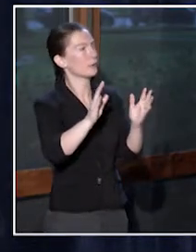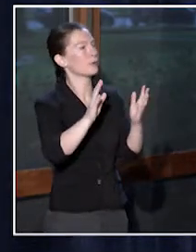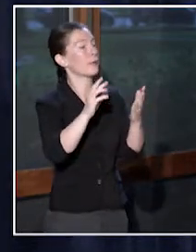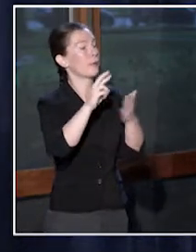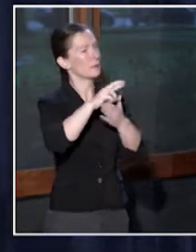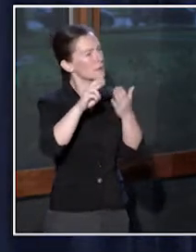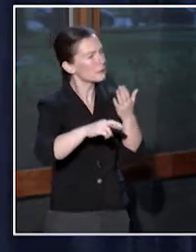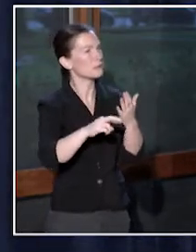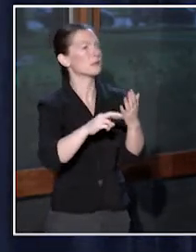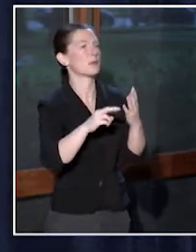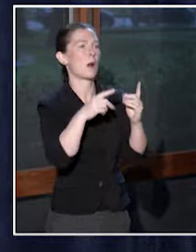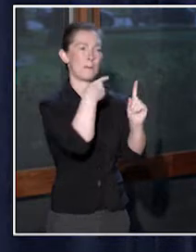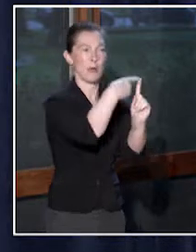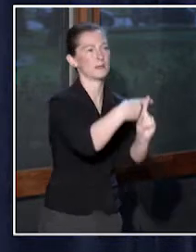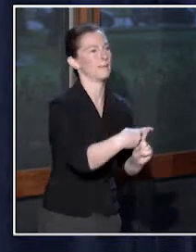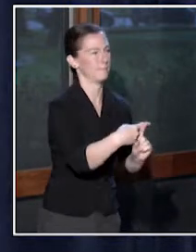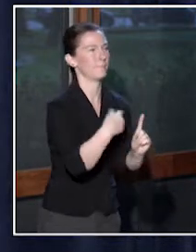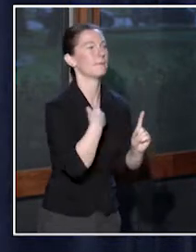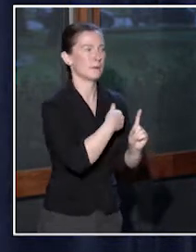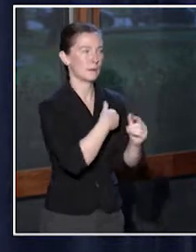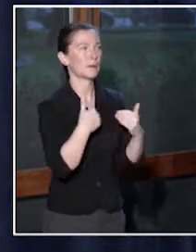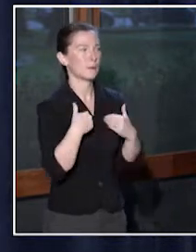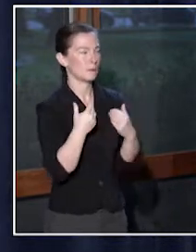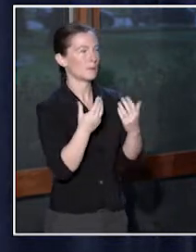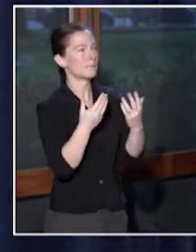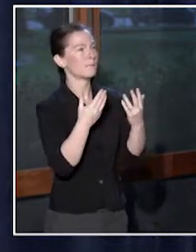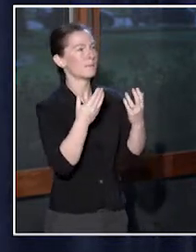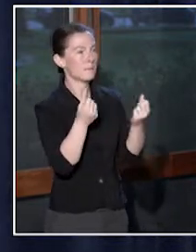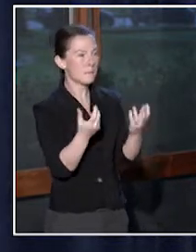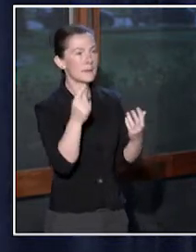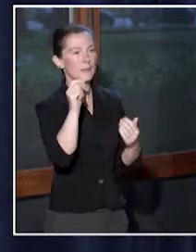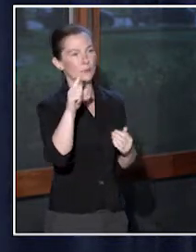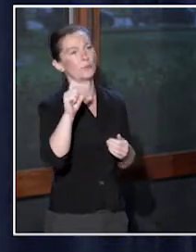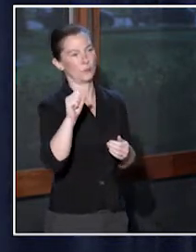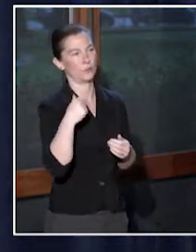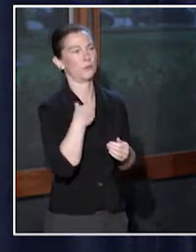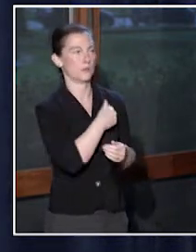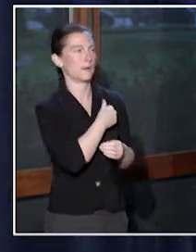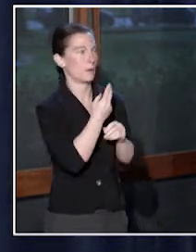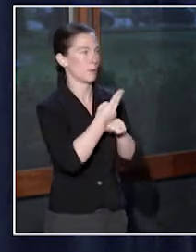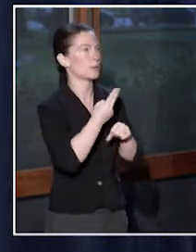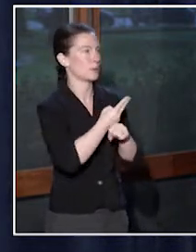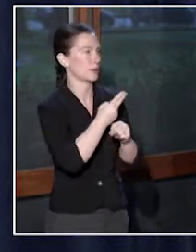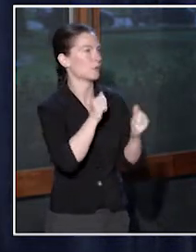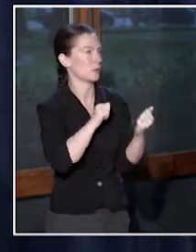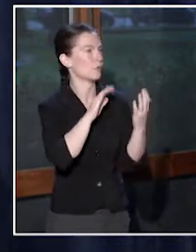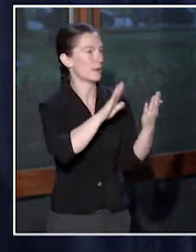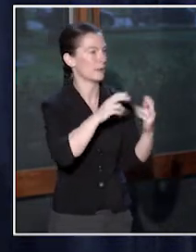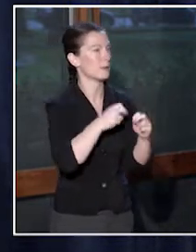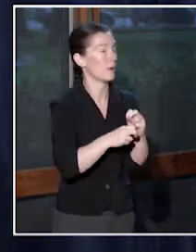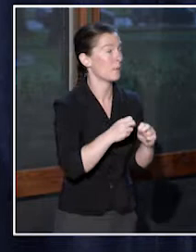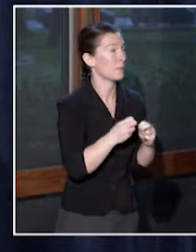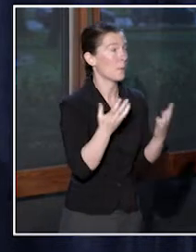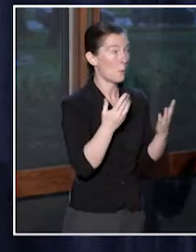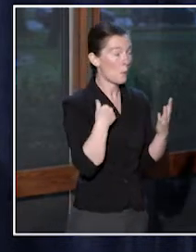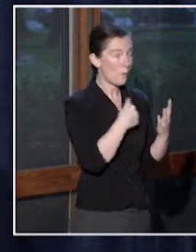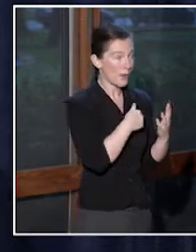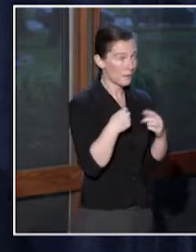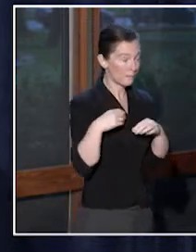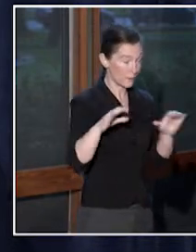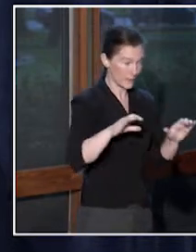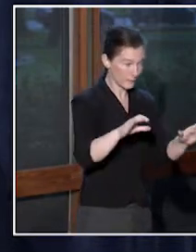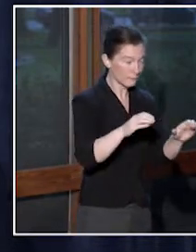tools to address housing affordability in our community. So what have we done? Annual production and permitting